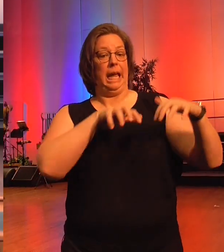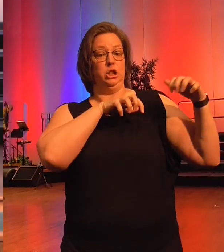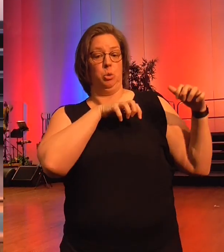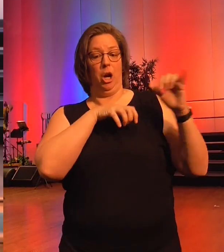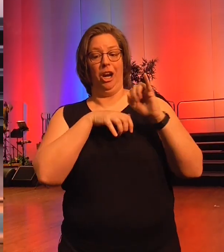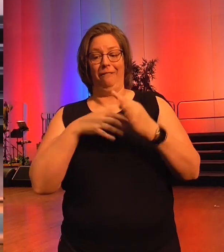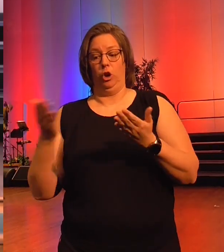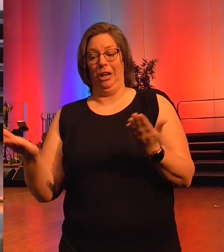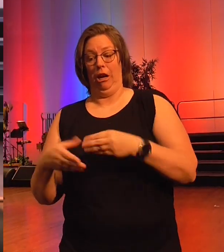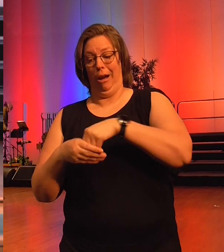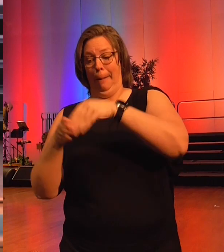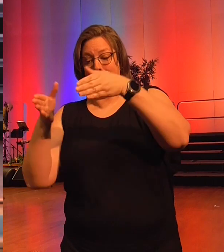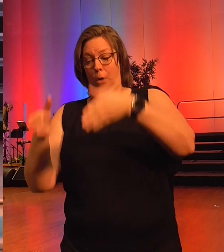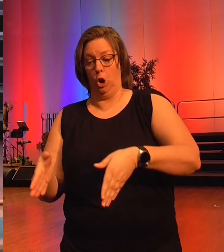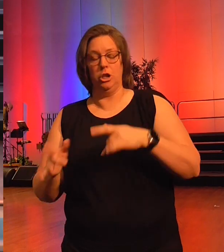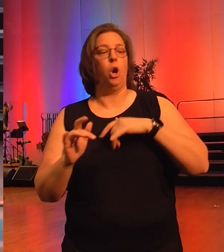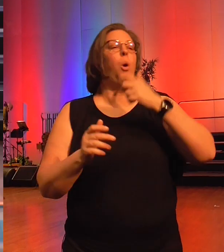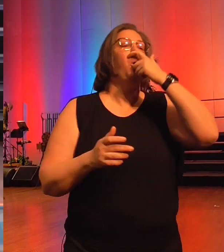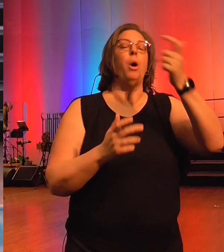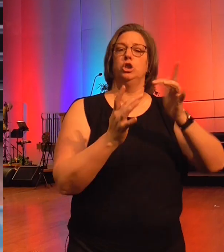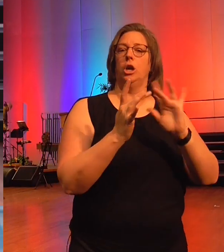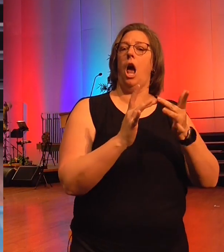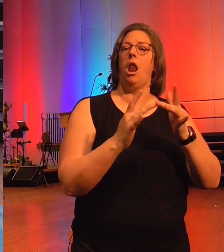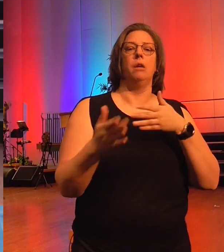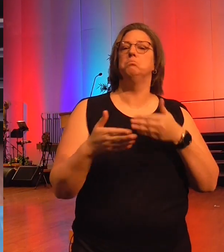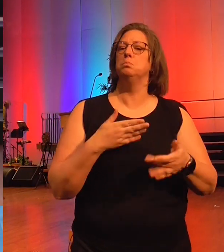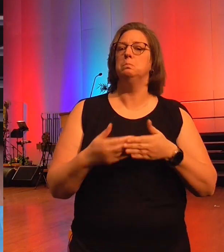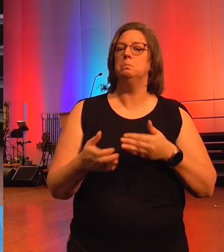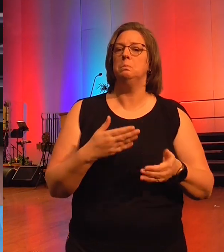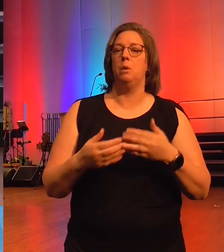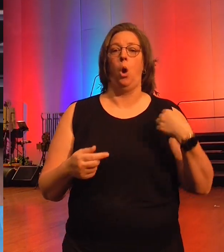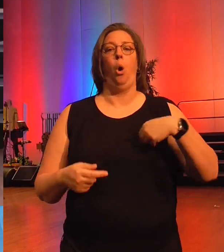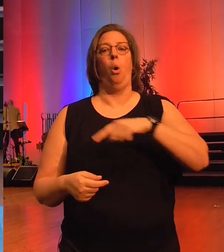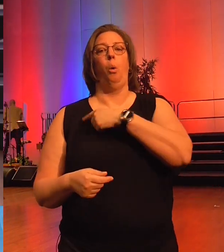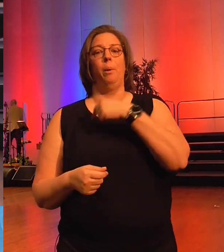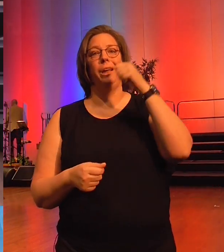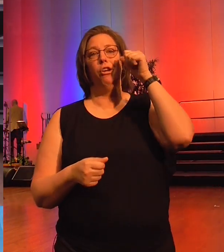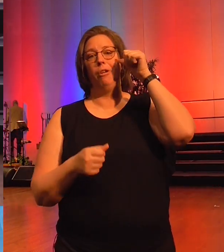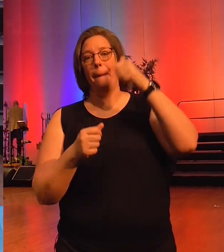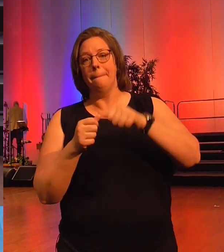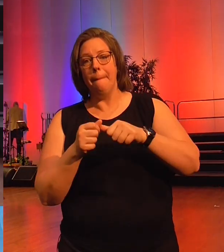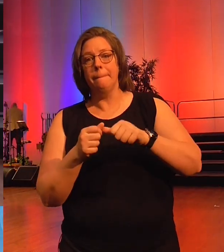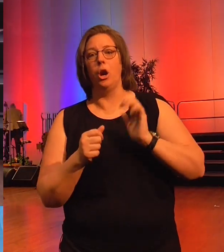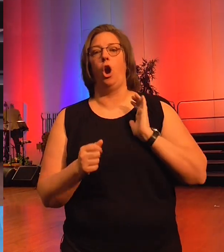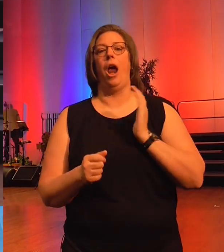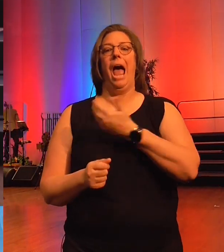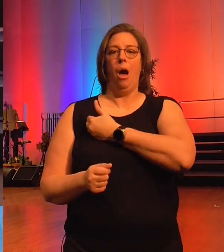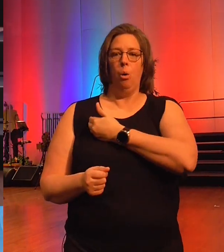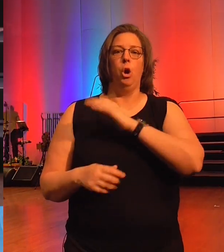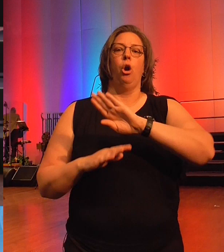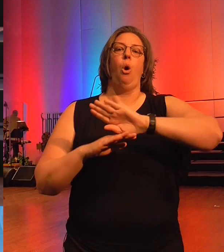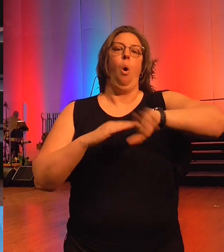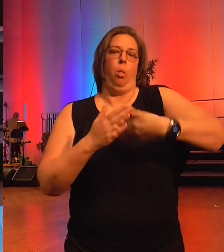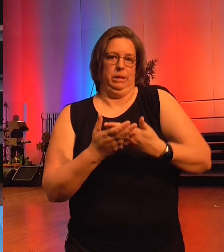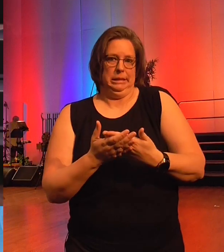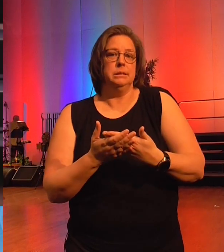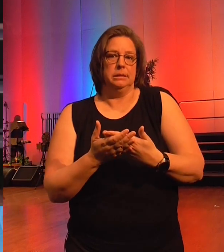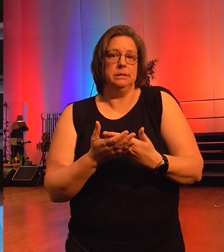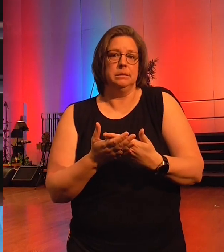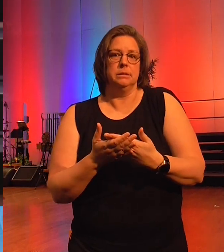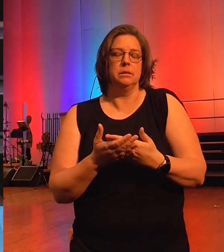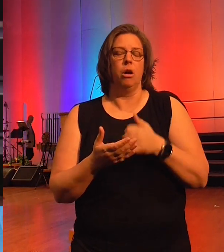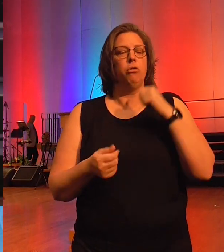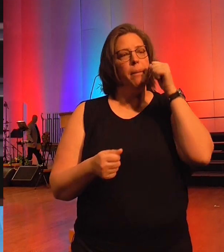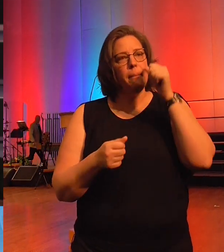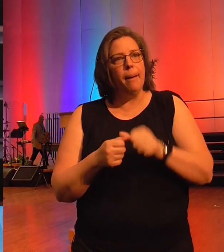person or watching online, where we can remember or recover our wholeness. It's a place to remember who